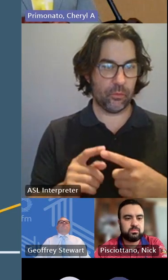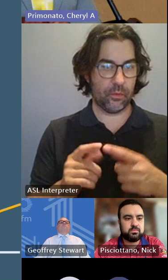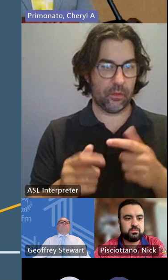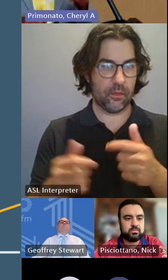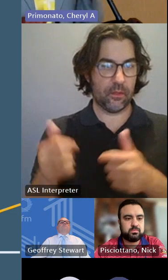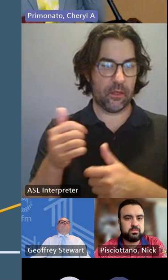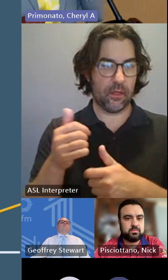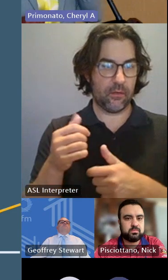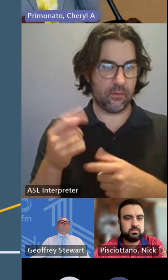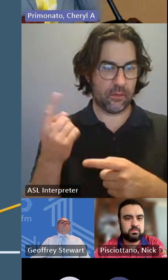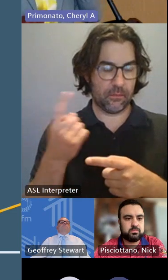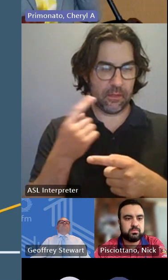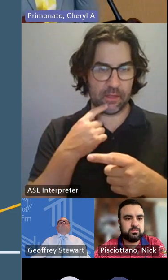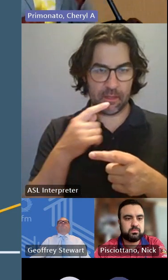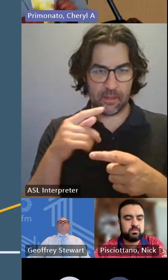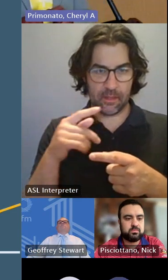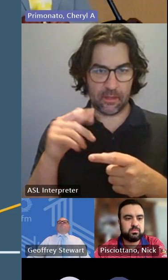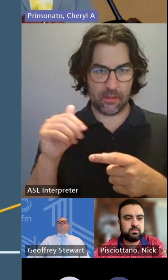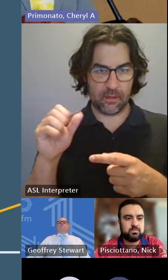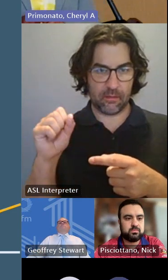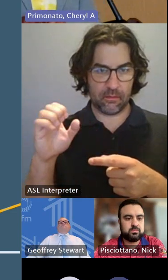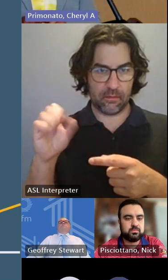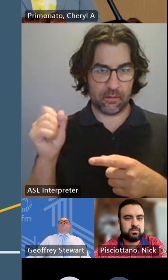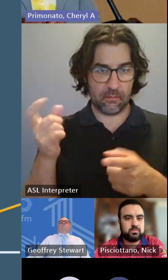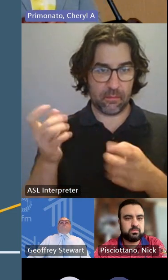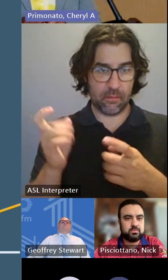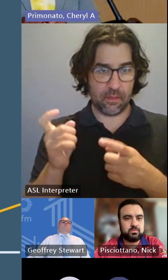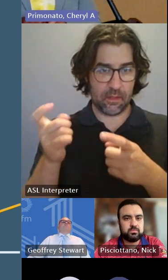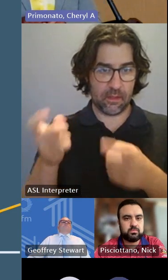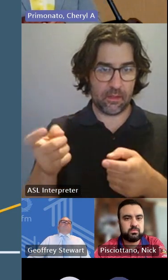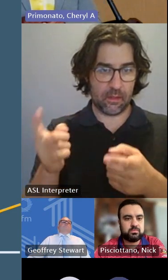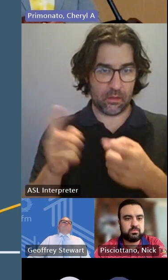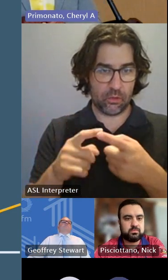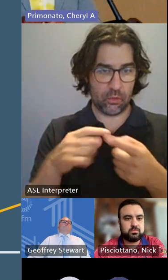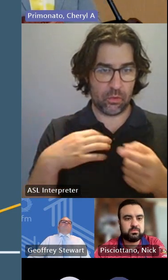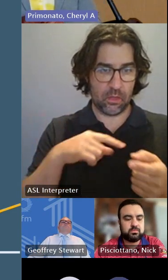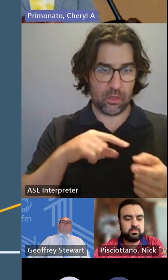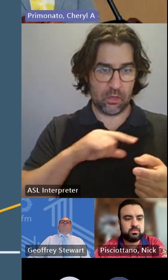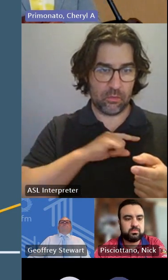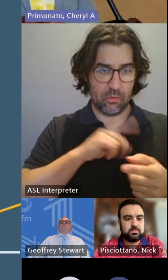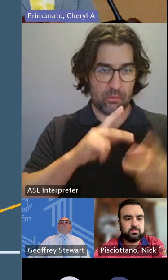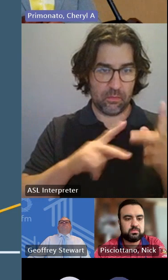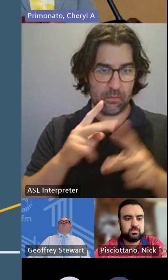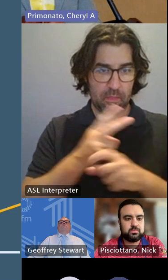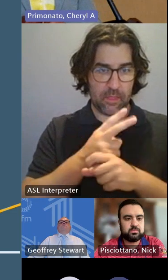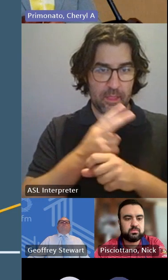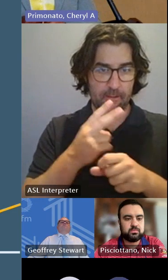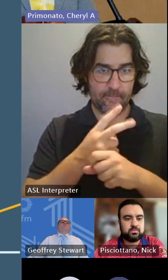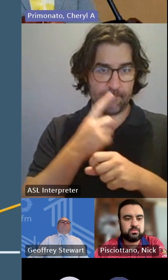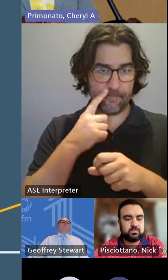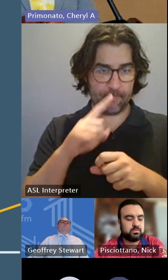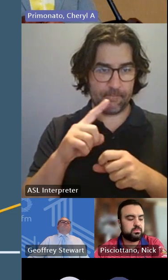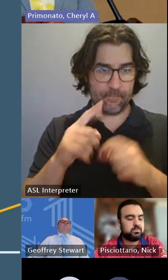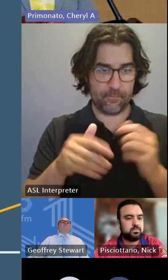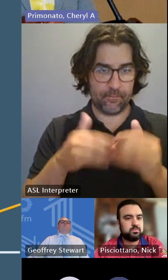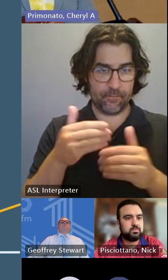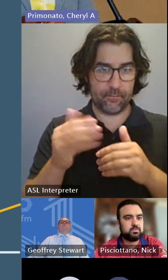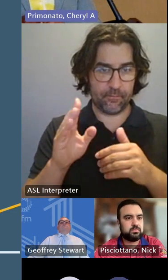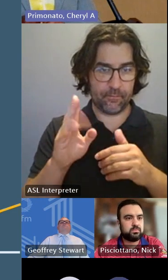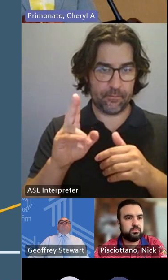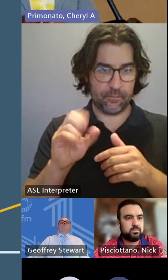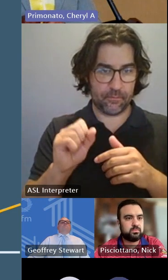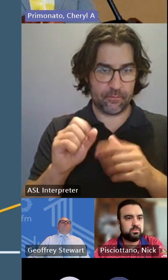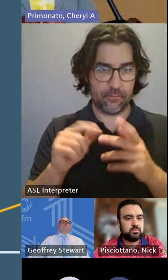these passes, they might give them to eligible people to use for the buses or team. Is that